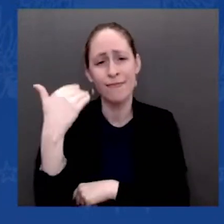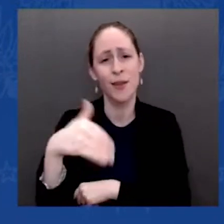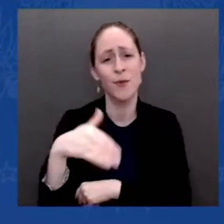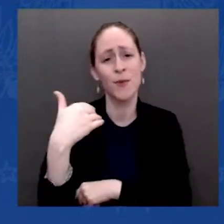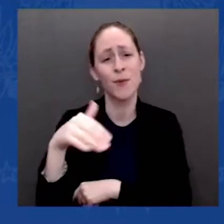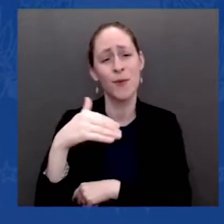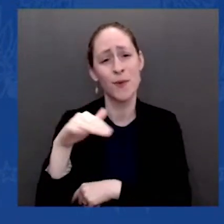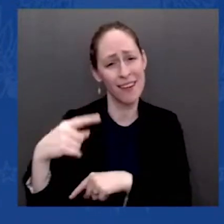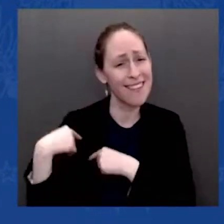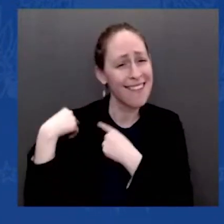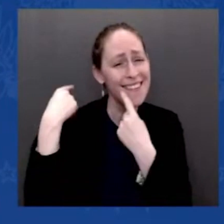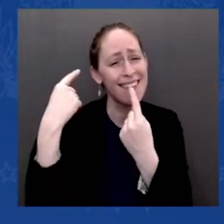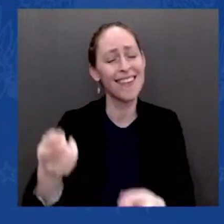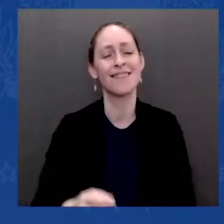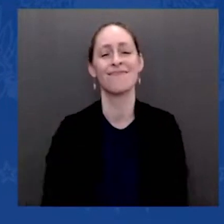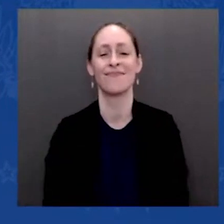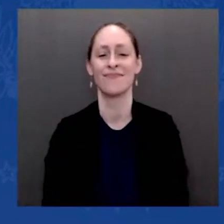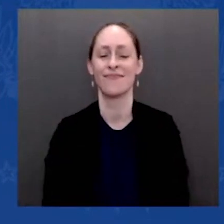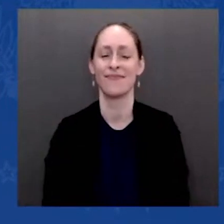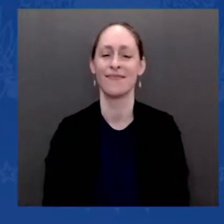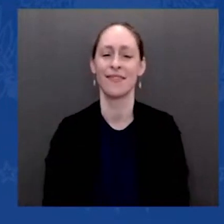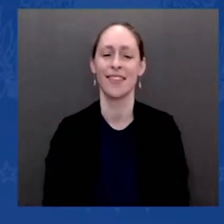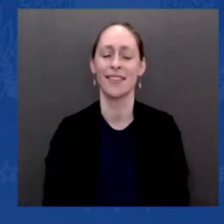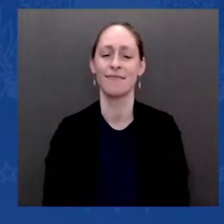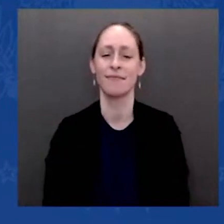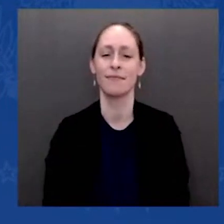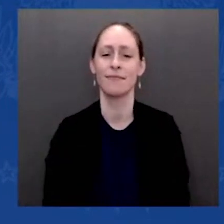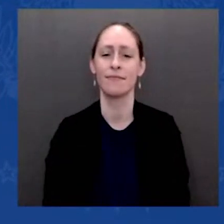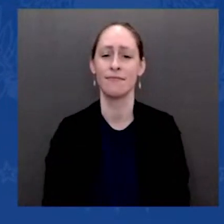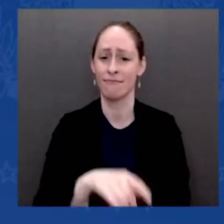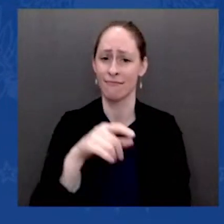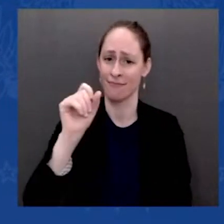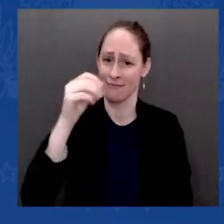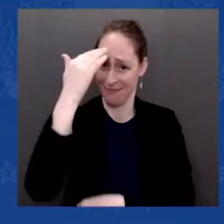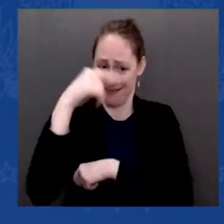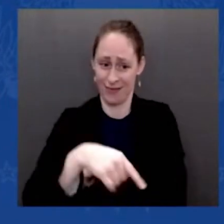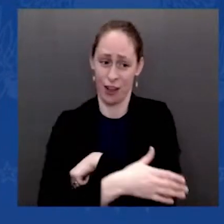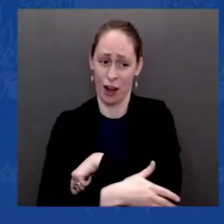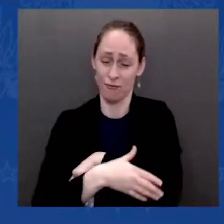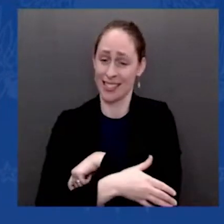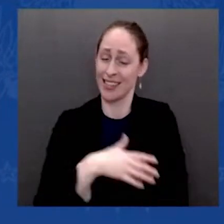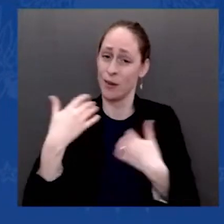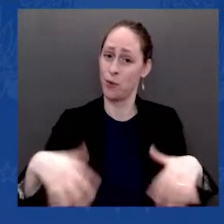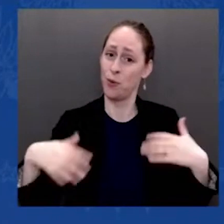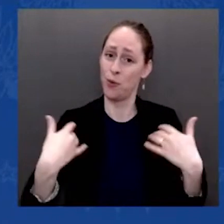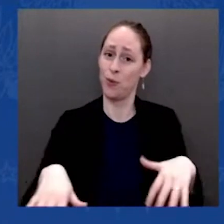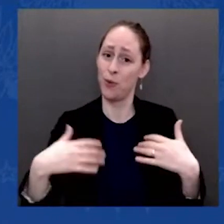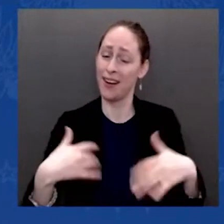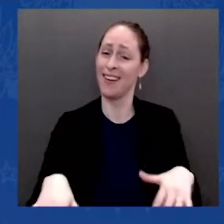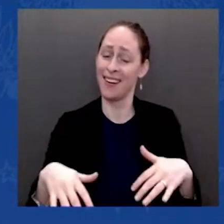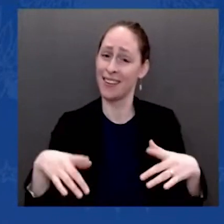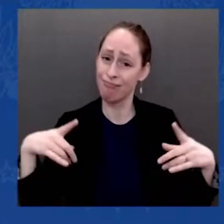know, this is a complicated country. There are more than 330 million people, and my mother used to say it's